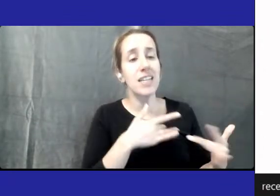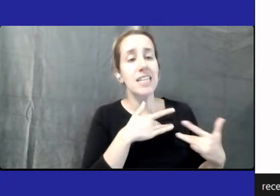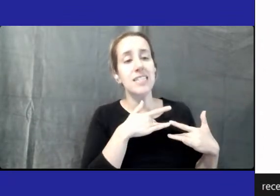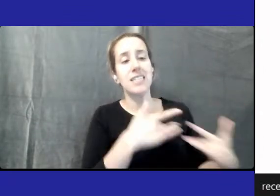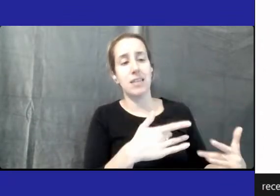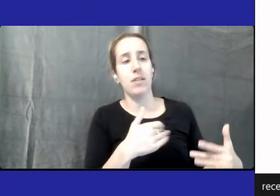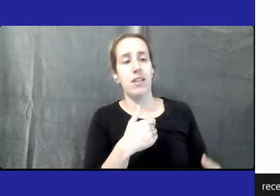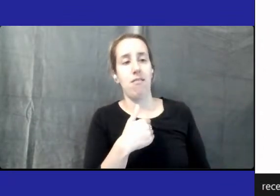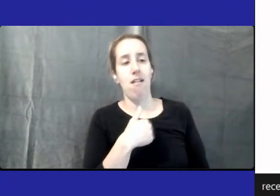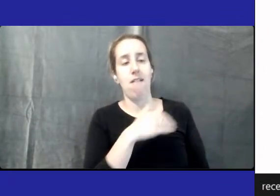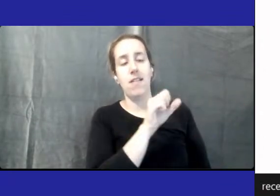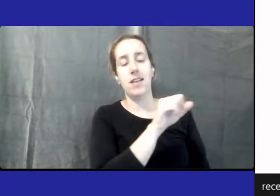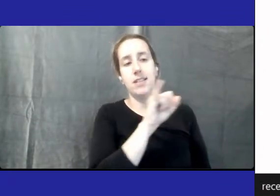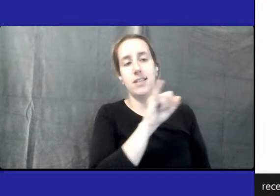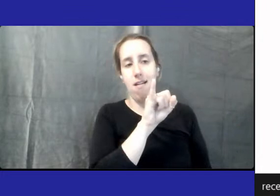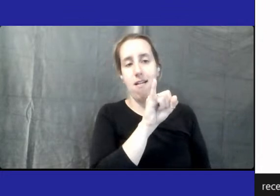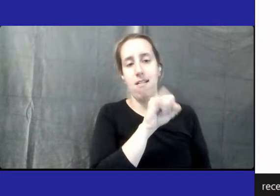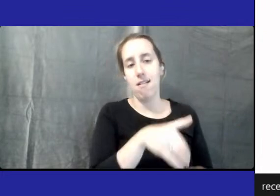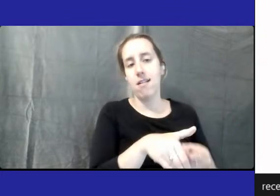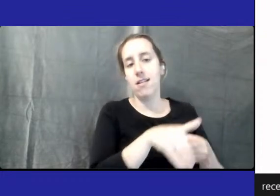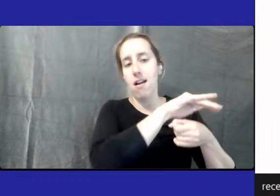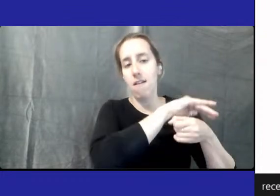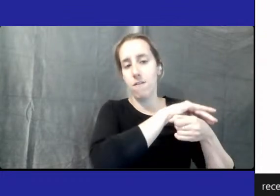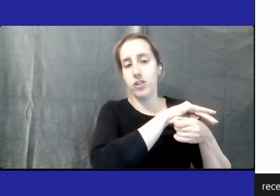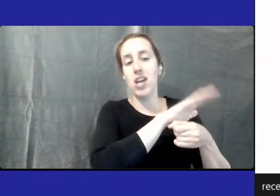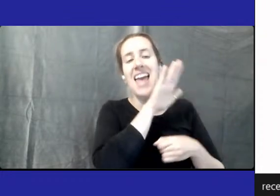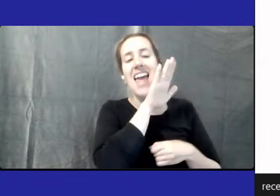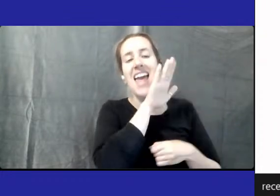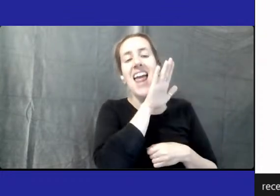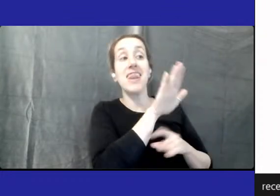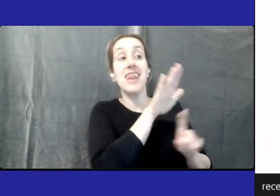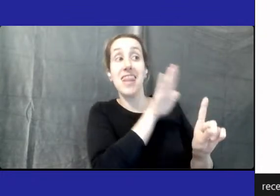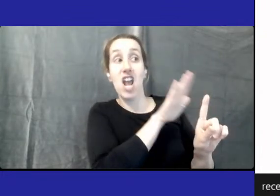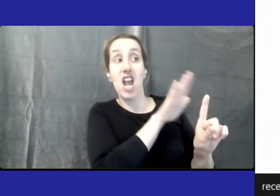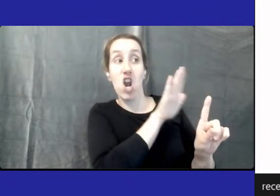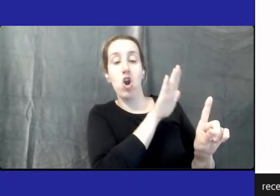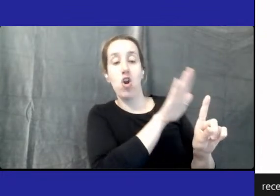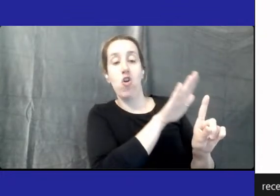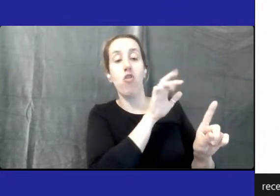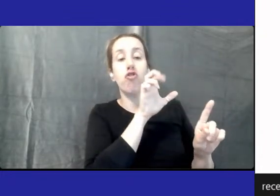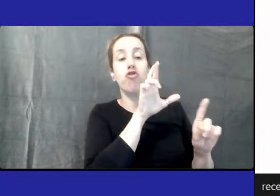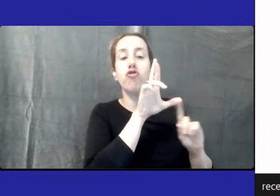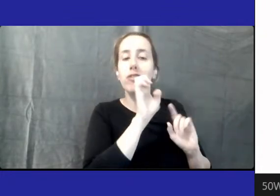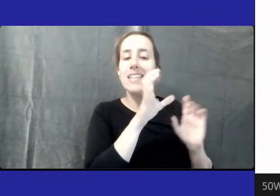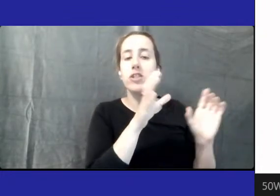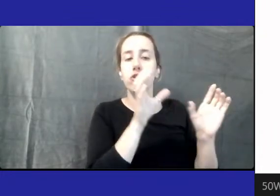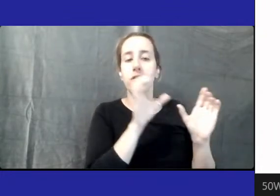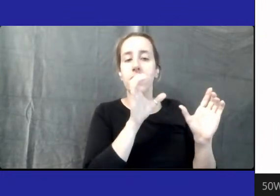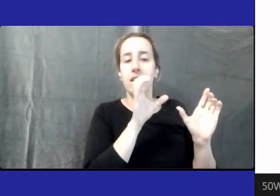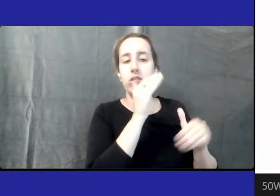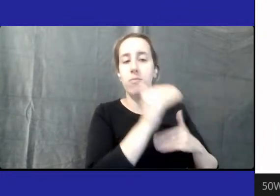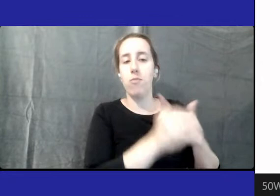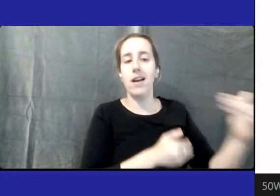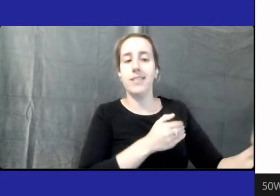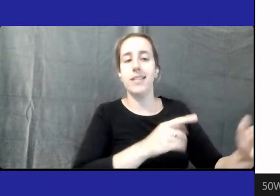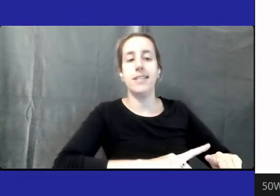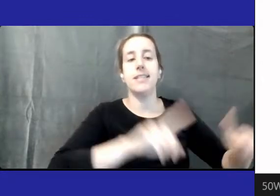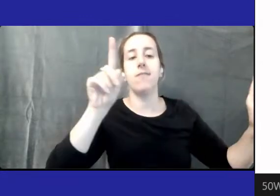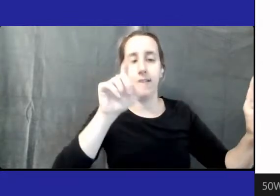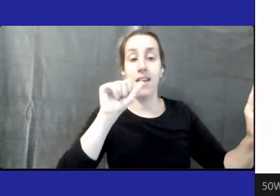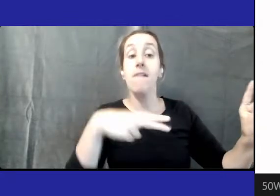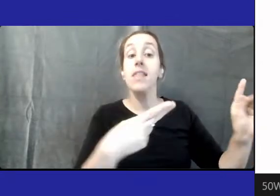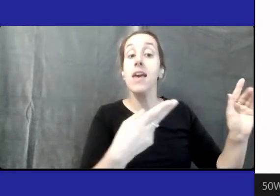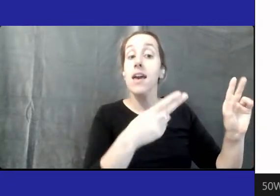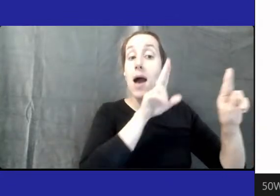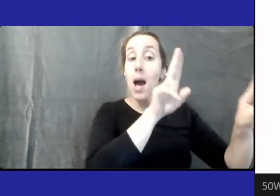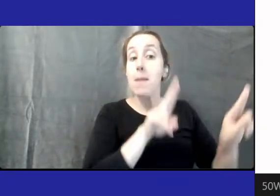their recertification process is different. As long as they re-up their SSI, which occurs